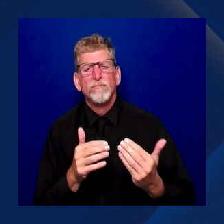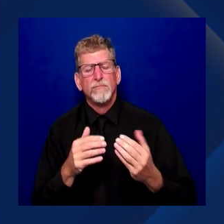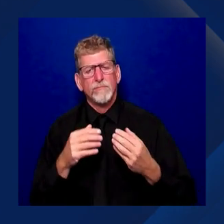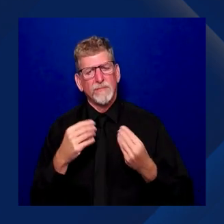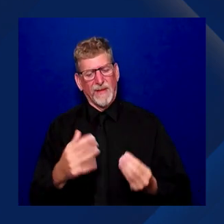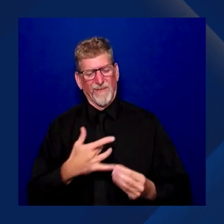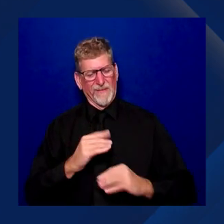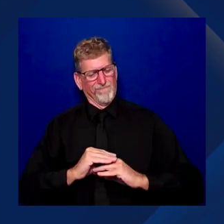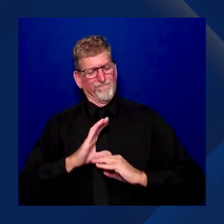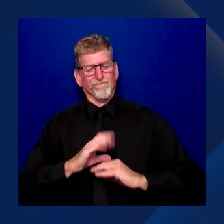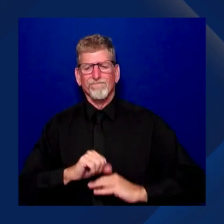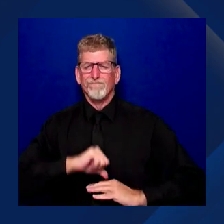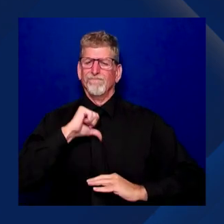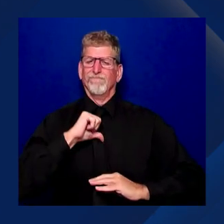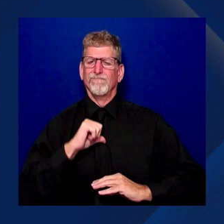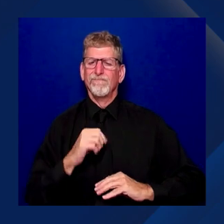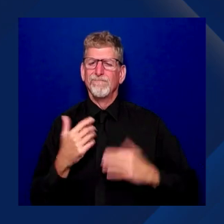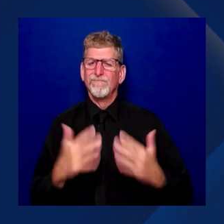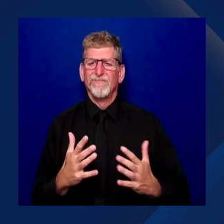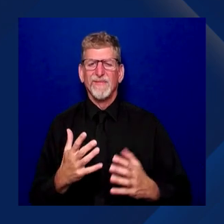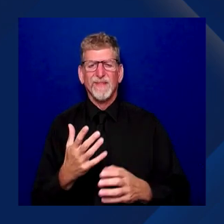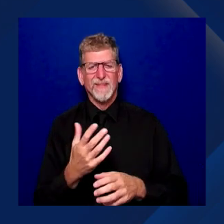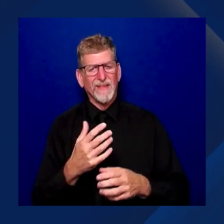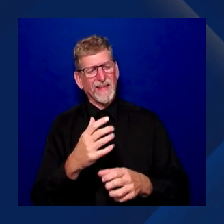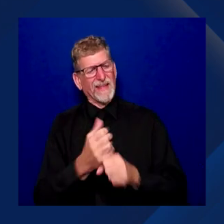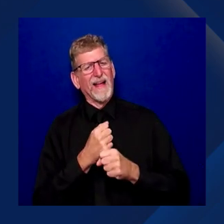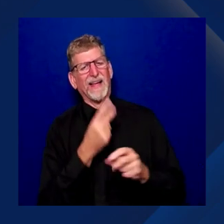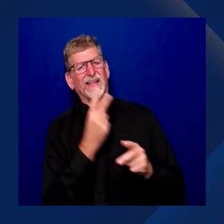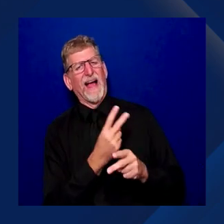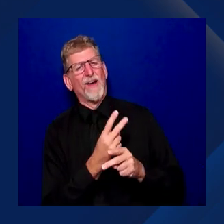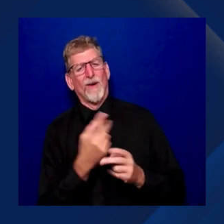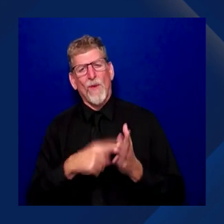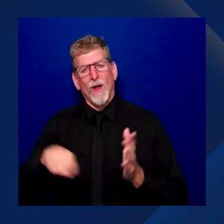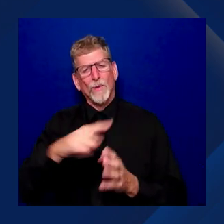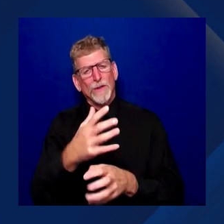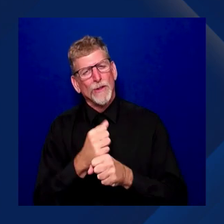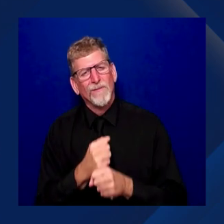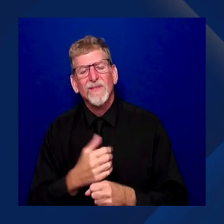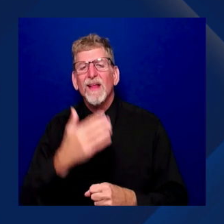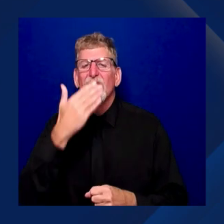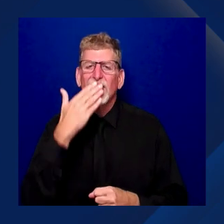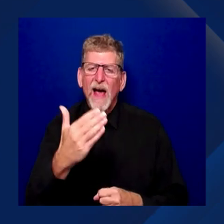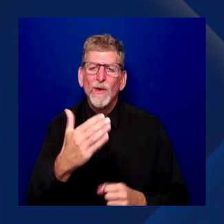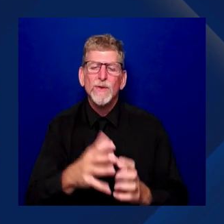receives the care that they deserve. Thank you very much.